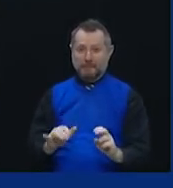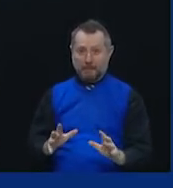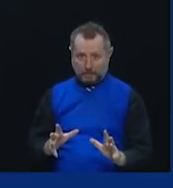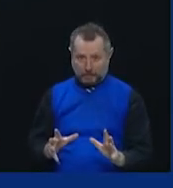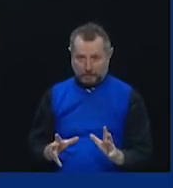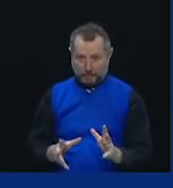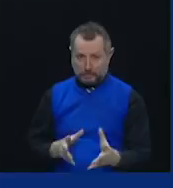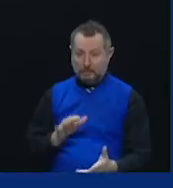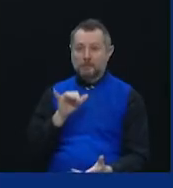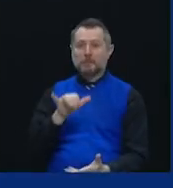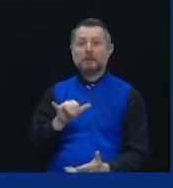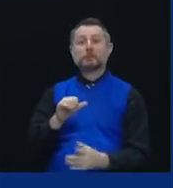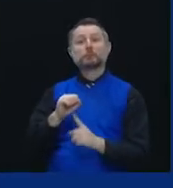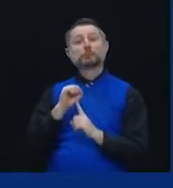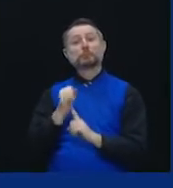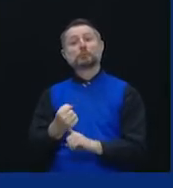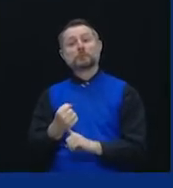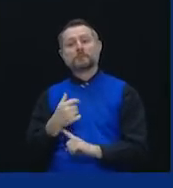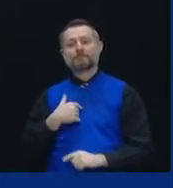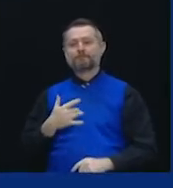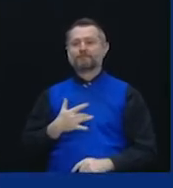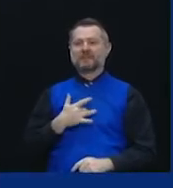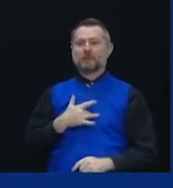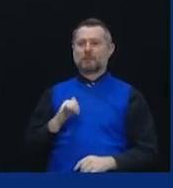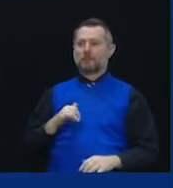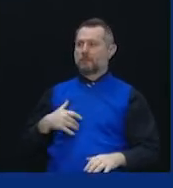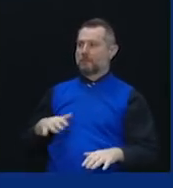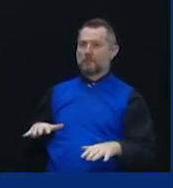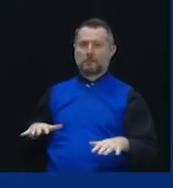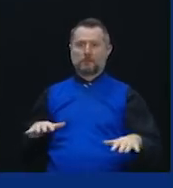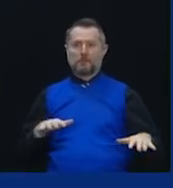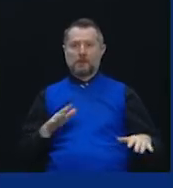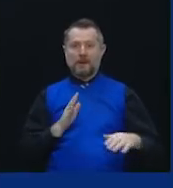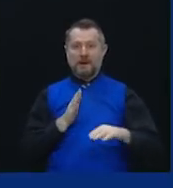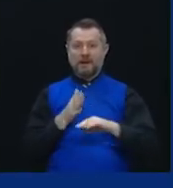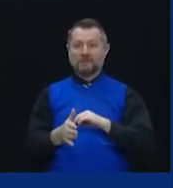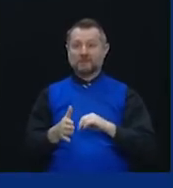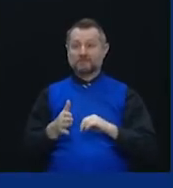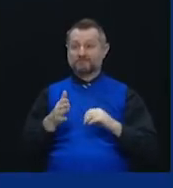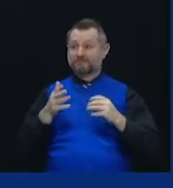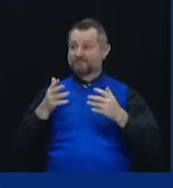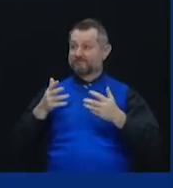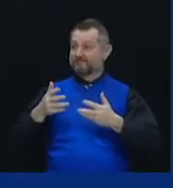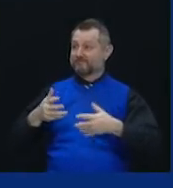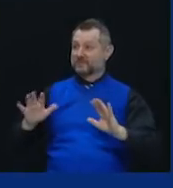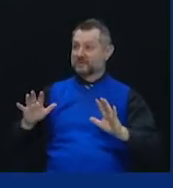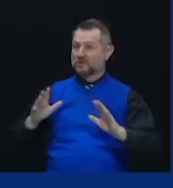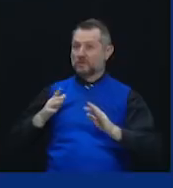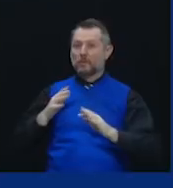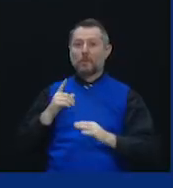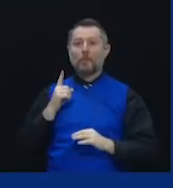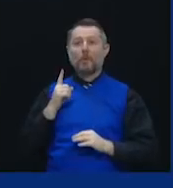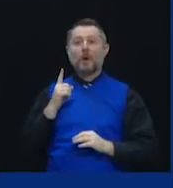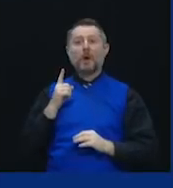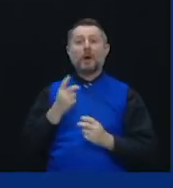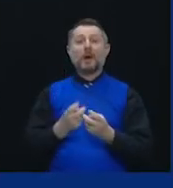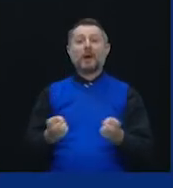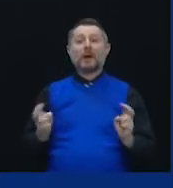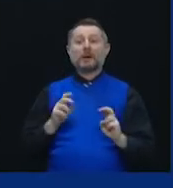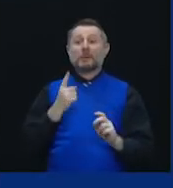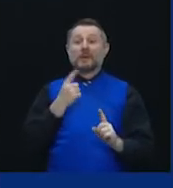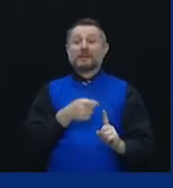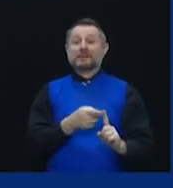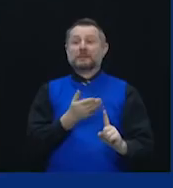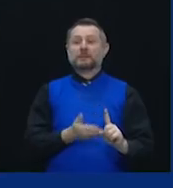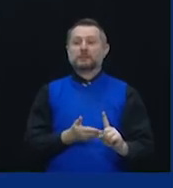circumstance, we find out as soon as we leave the meeting, one of the people in the meeting had COVID. You